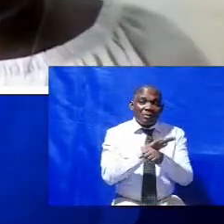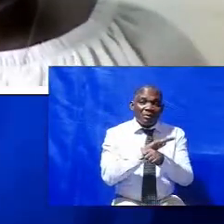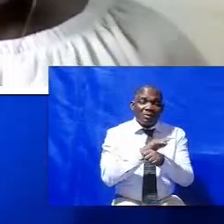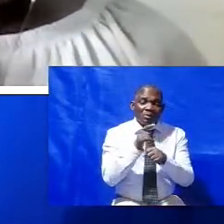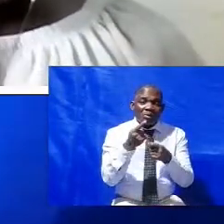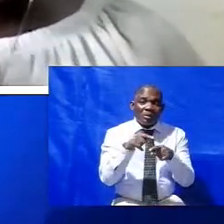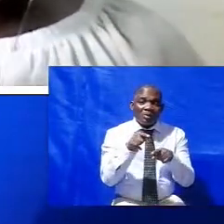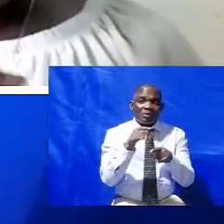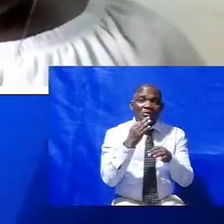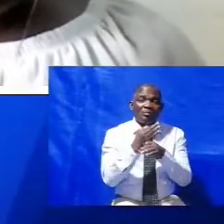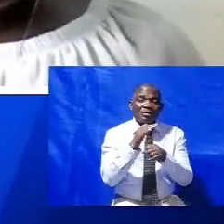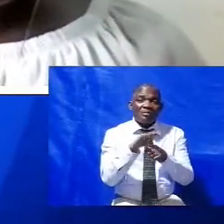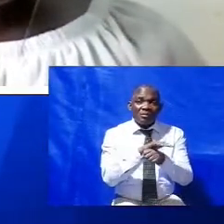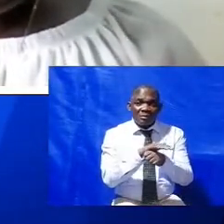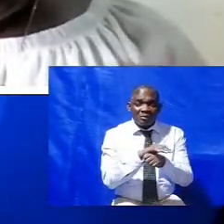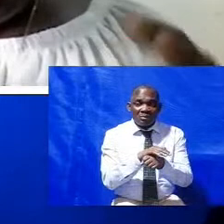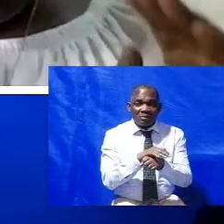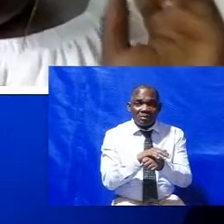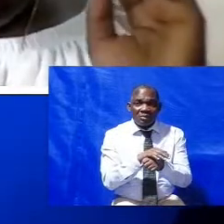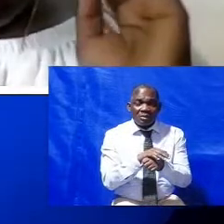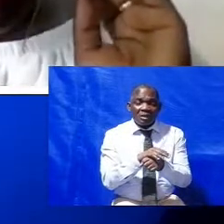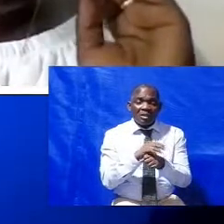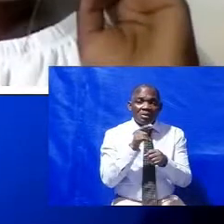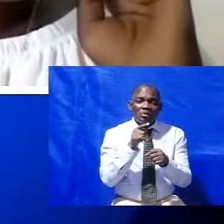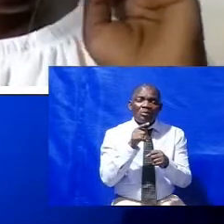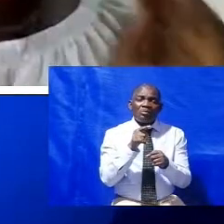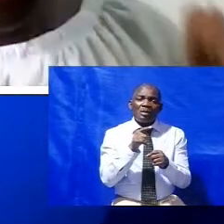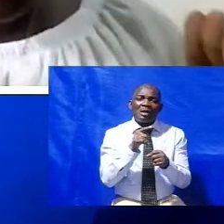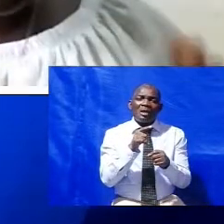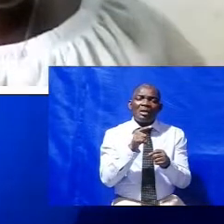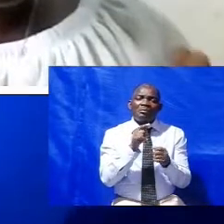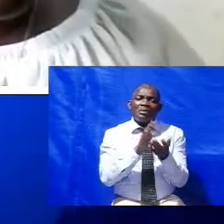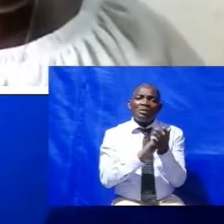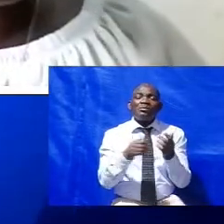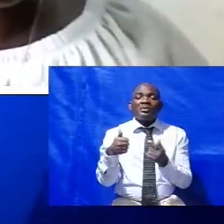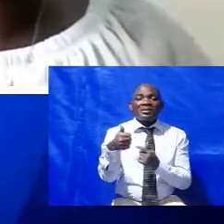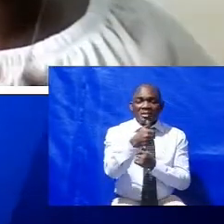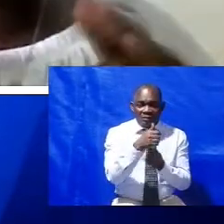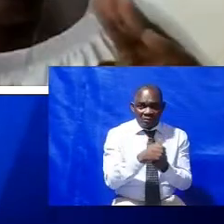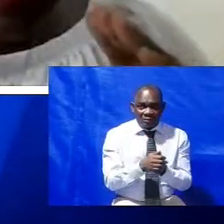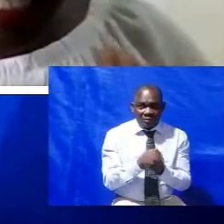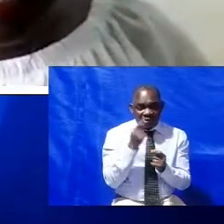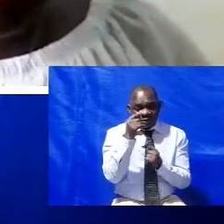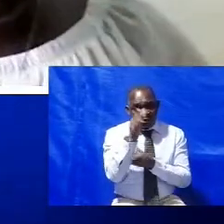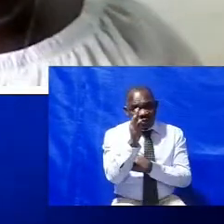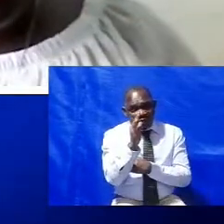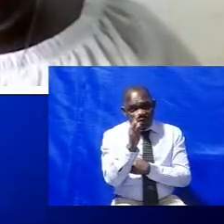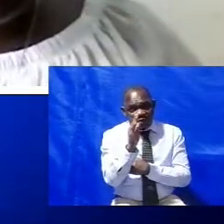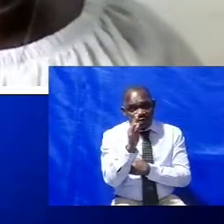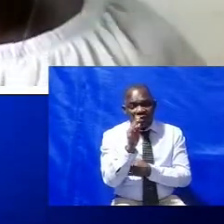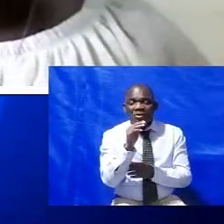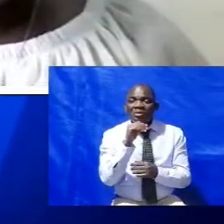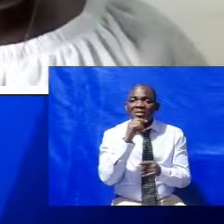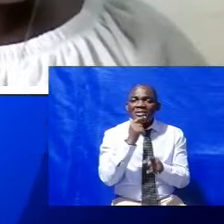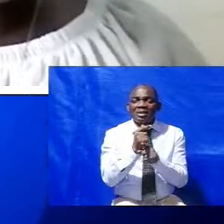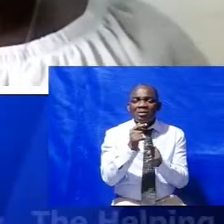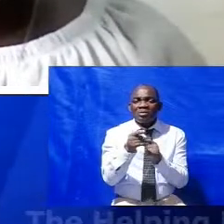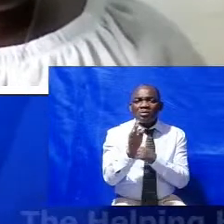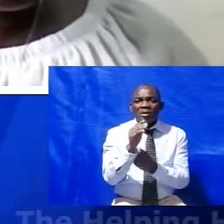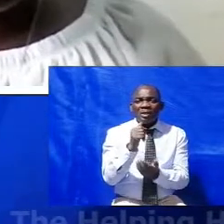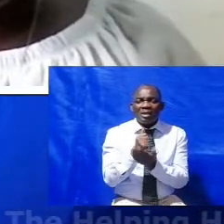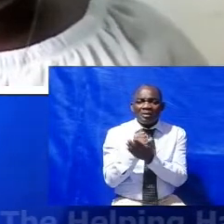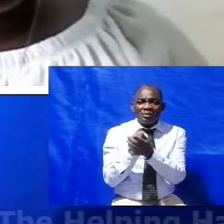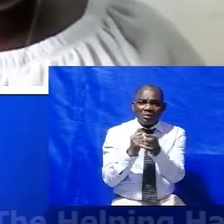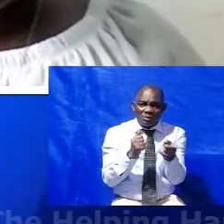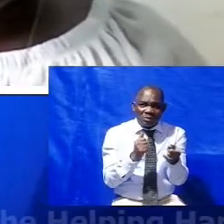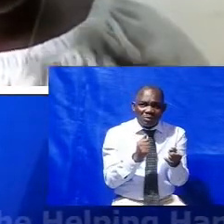faithful, when you are true to yourself, you are authentic to God, there's a way just